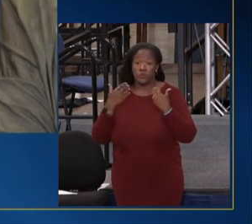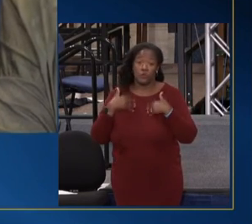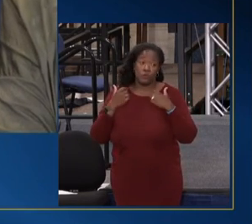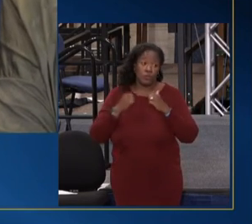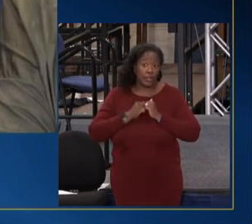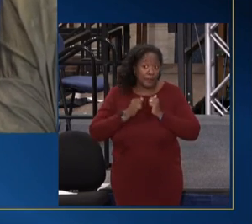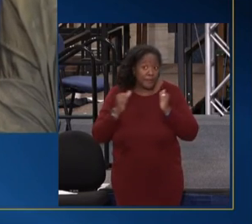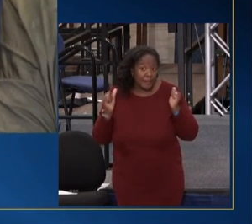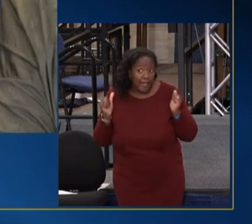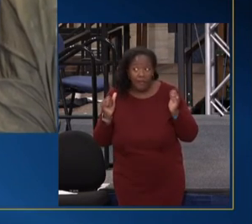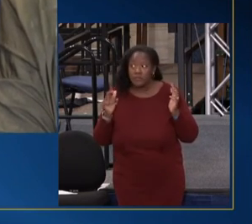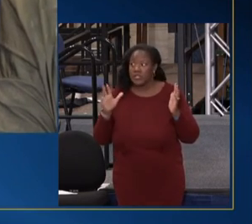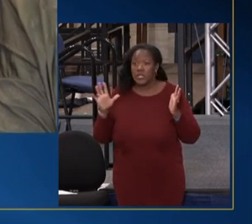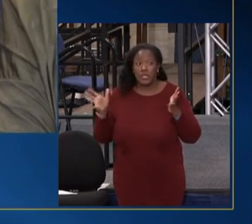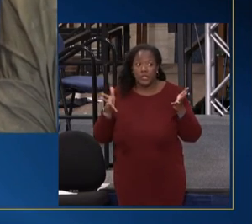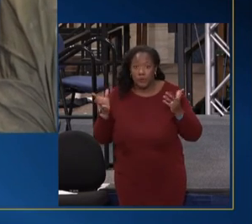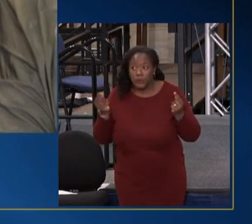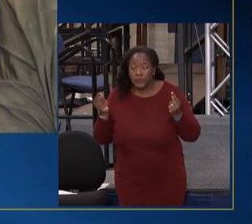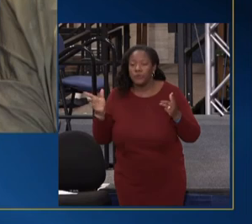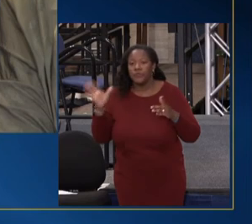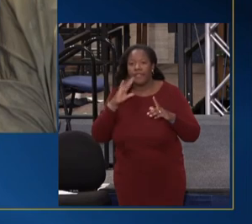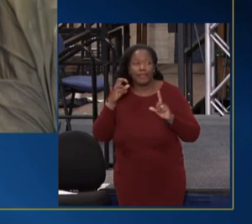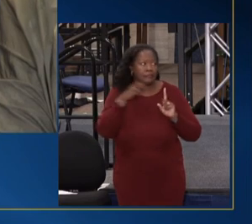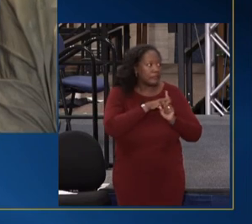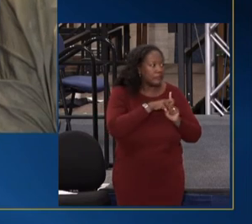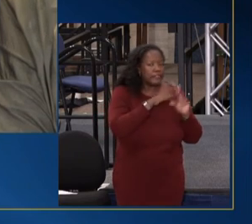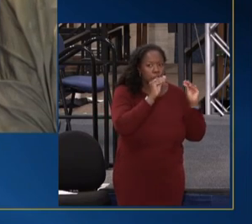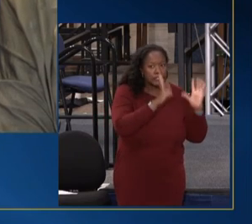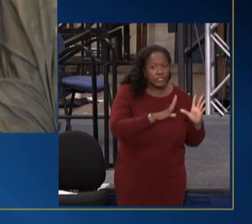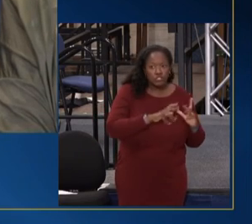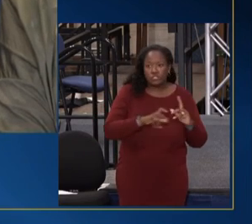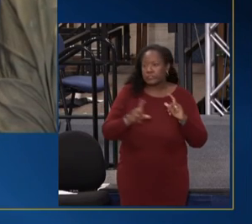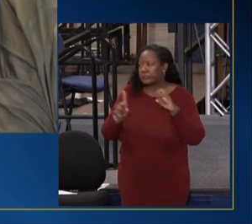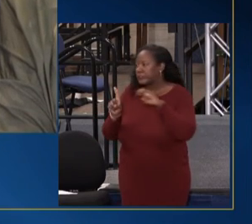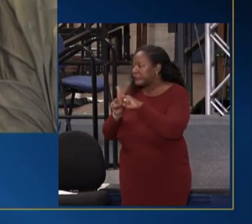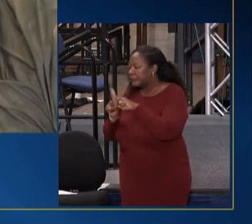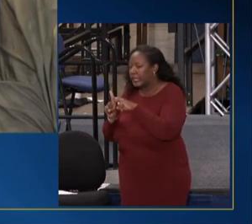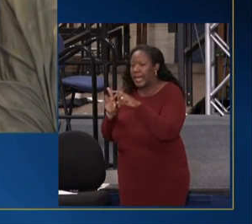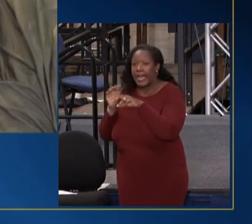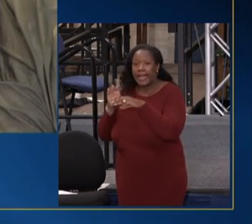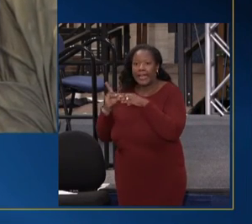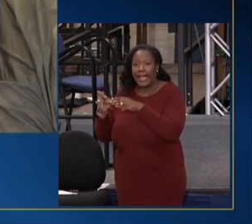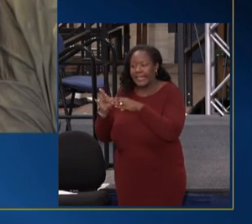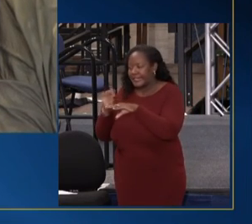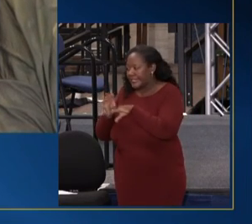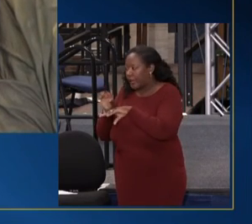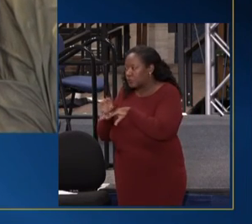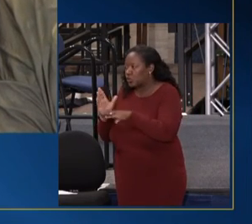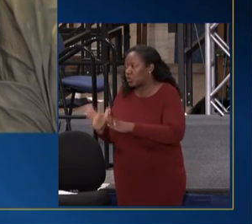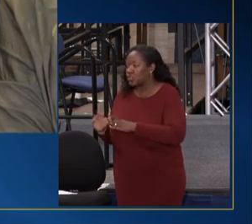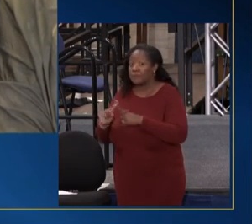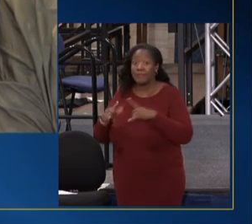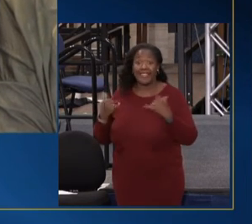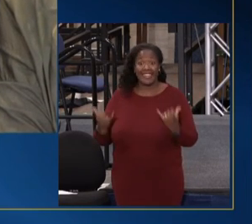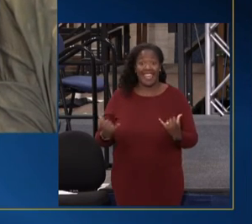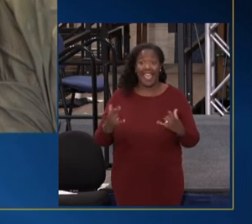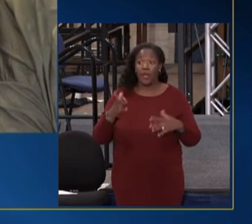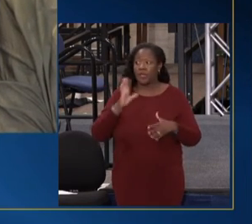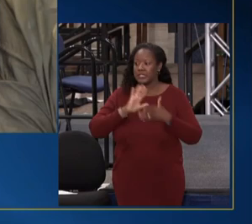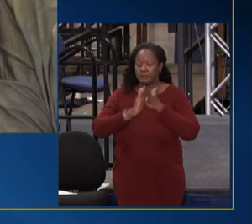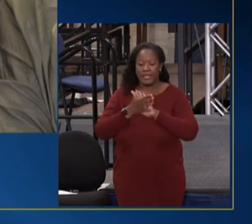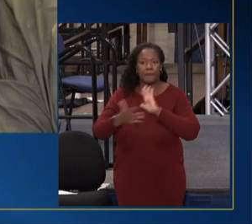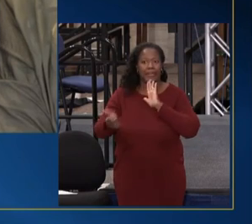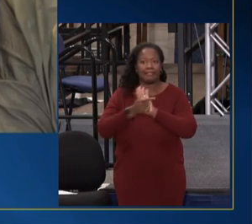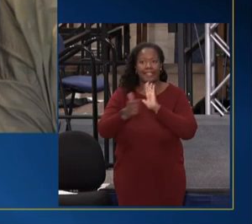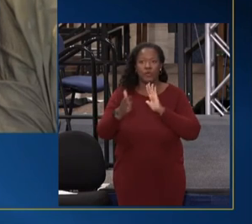that space, they turn to guidance counselors or their teachers. Well, when our states are making it illegal for them to even mention it or have those